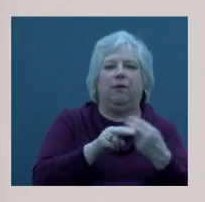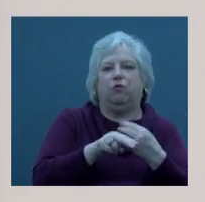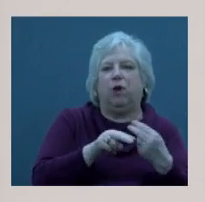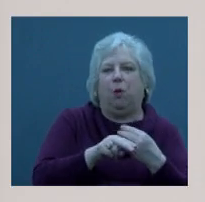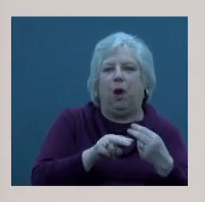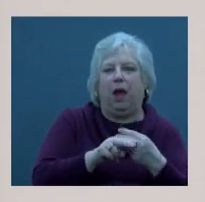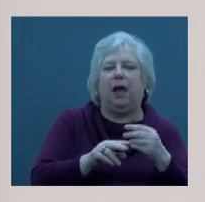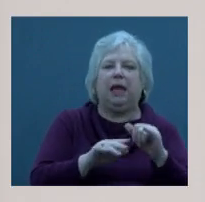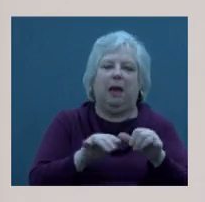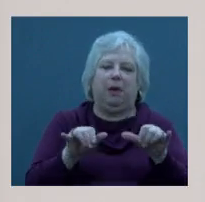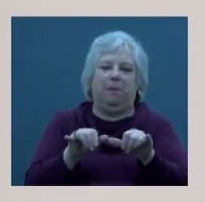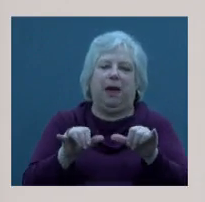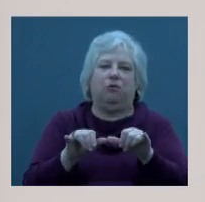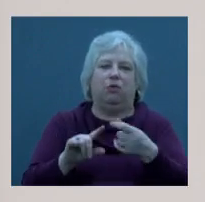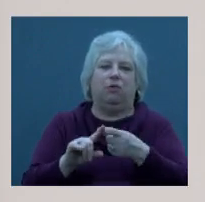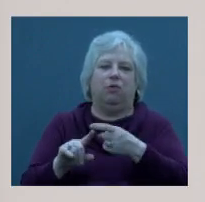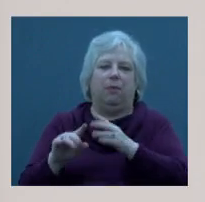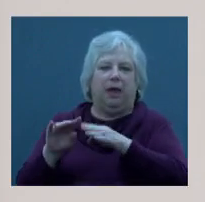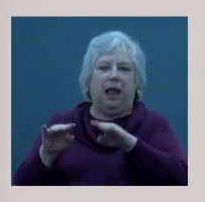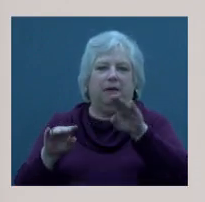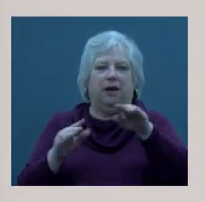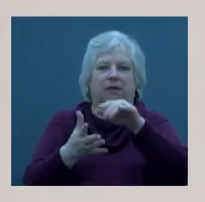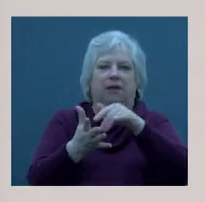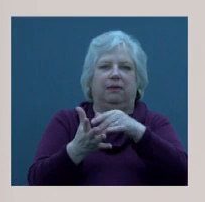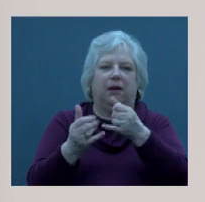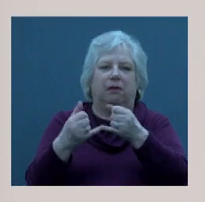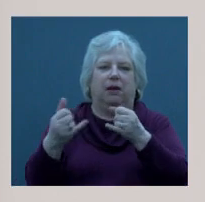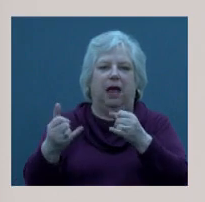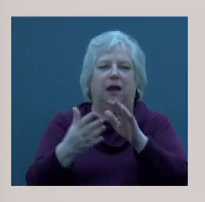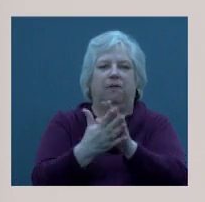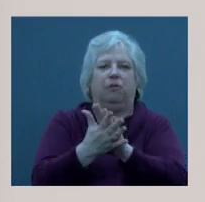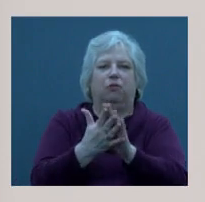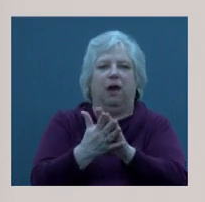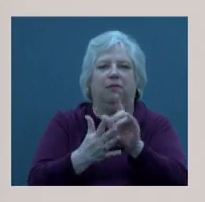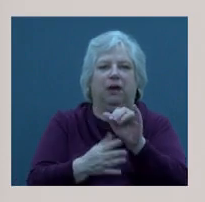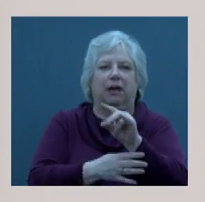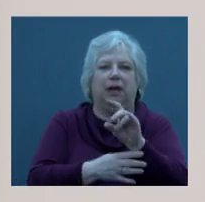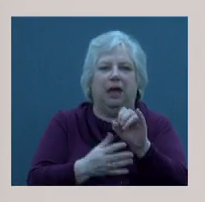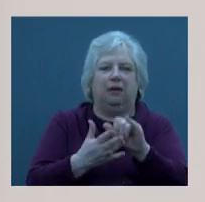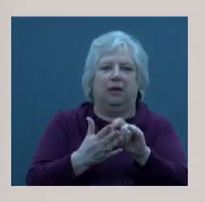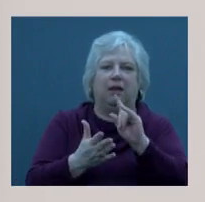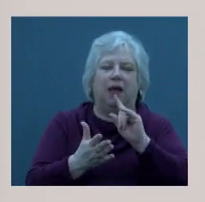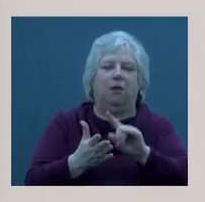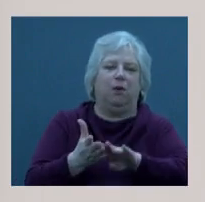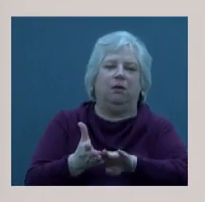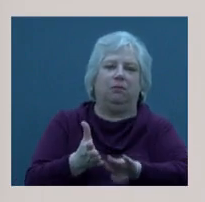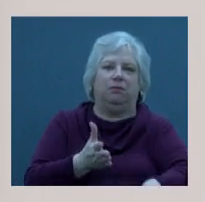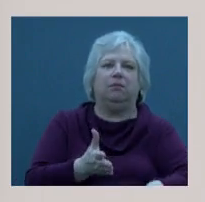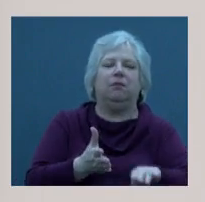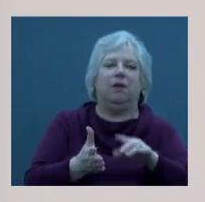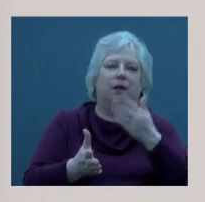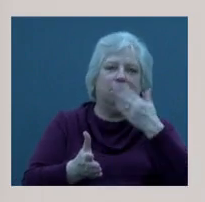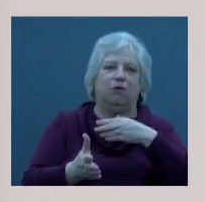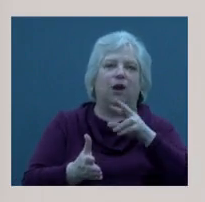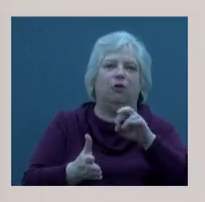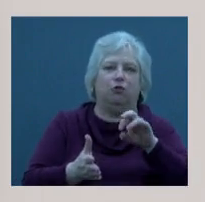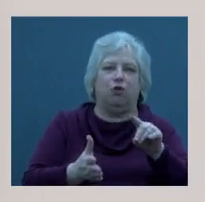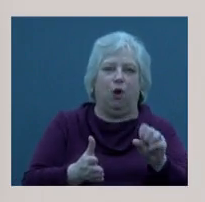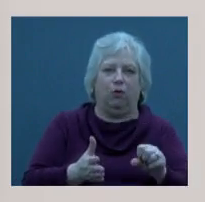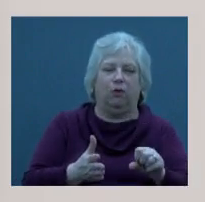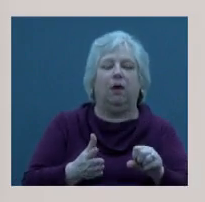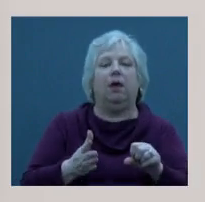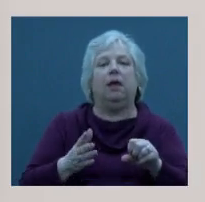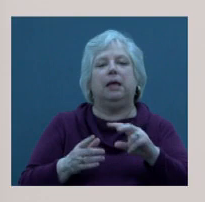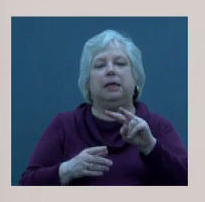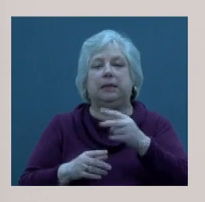freeway may be measured from the elevation of the center line of the traffic lanes, which would exclude the frontage roads adjacent to the subject property. A